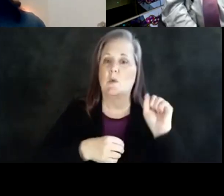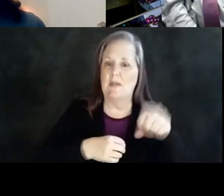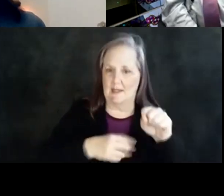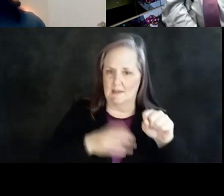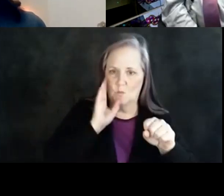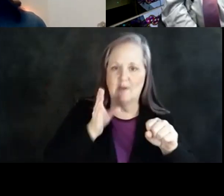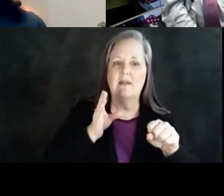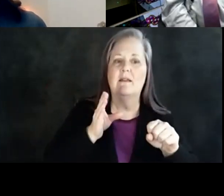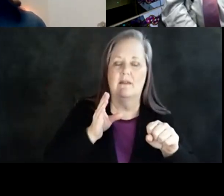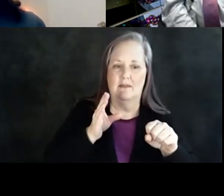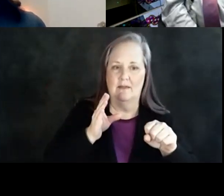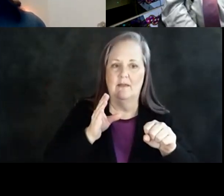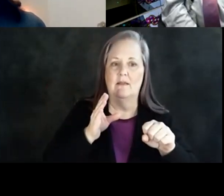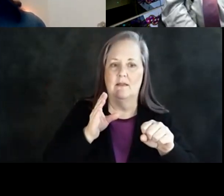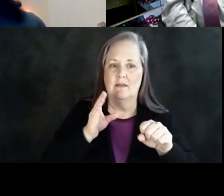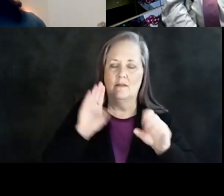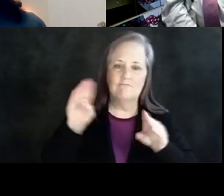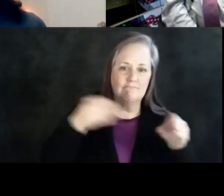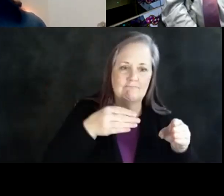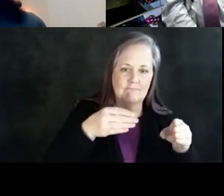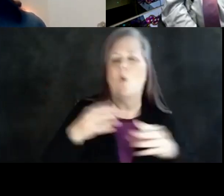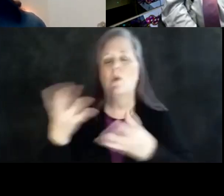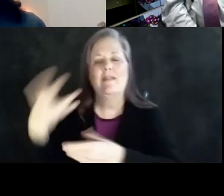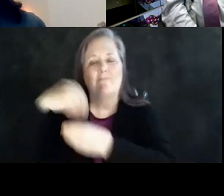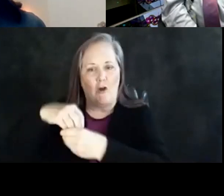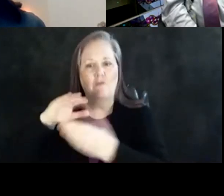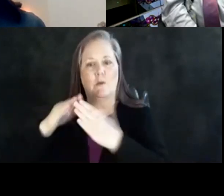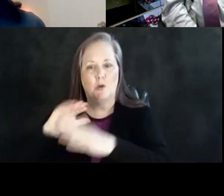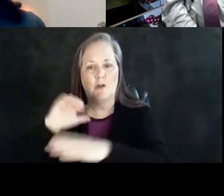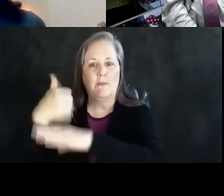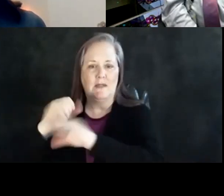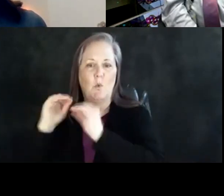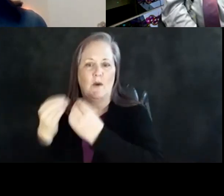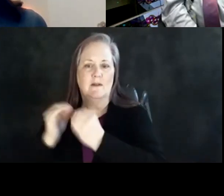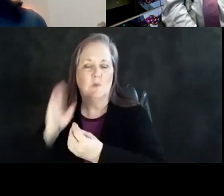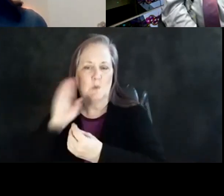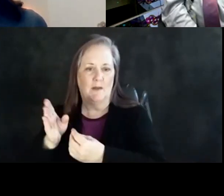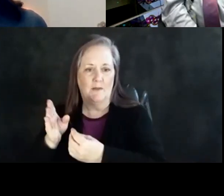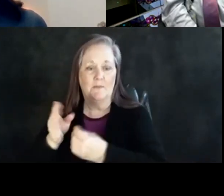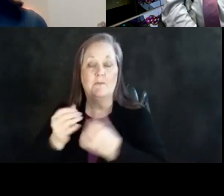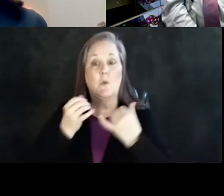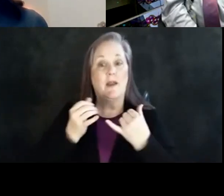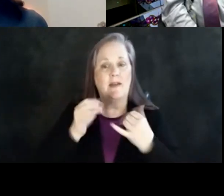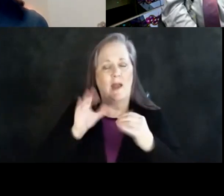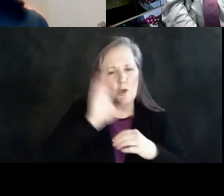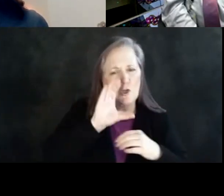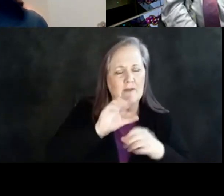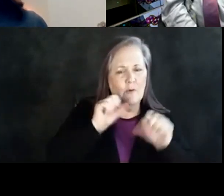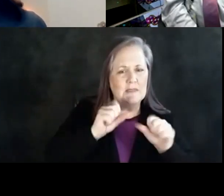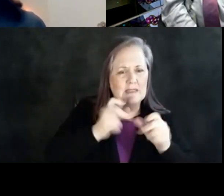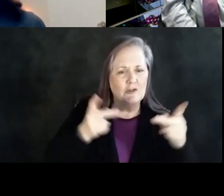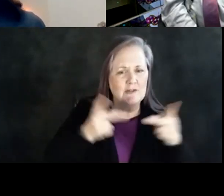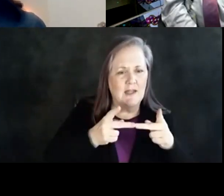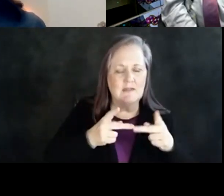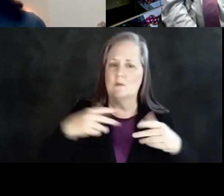be involving community-based organizations. We are looking at potential sites, but have